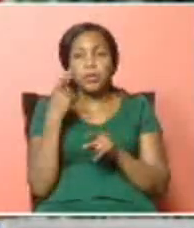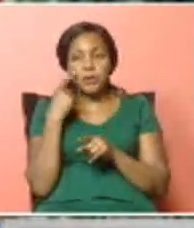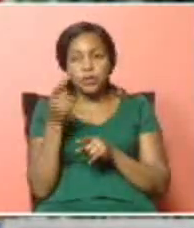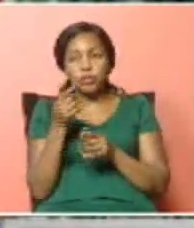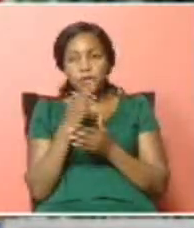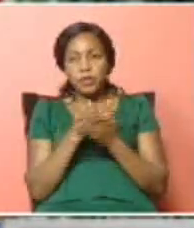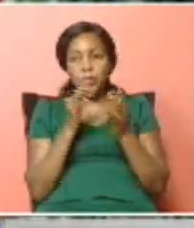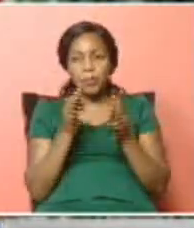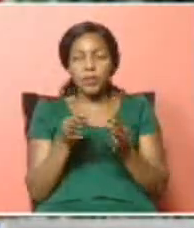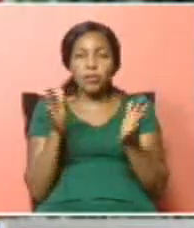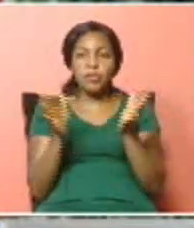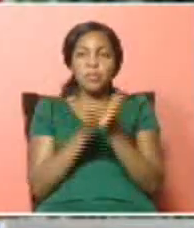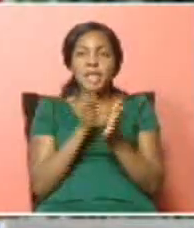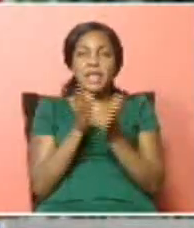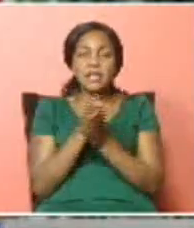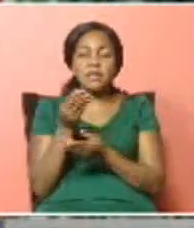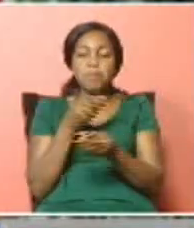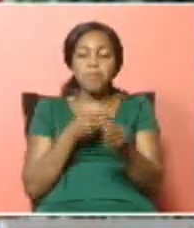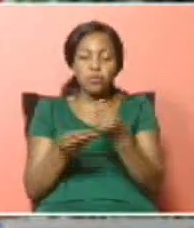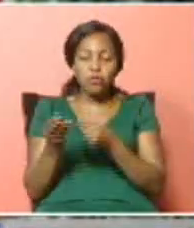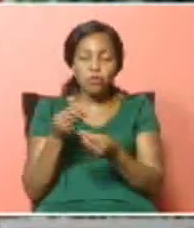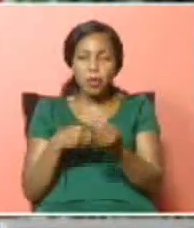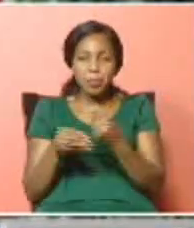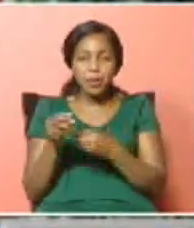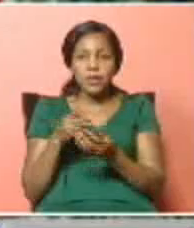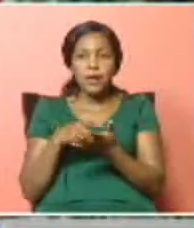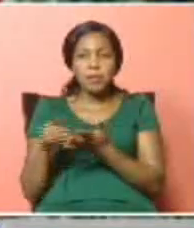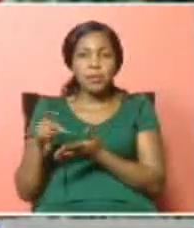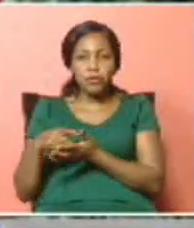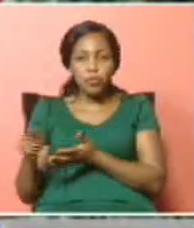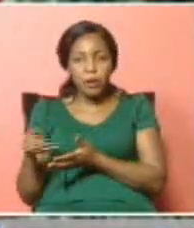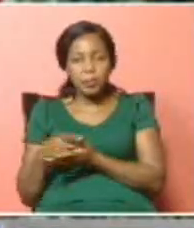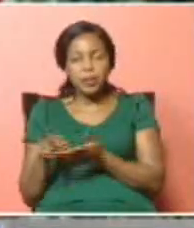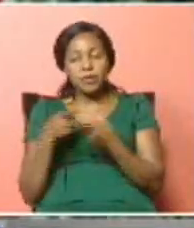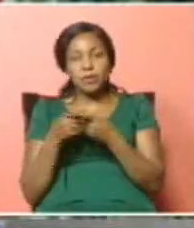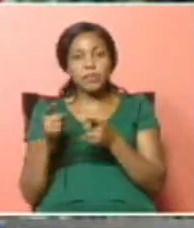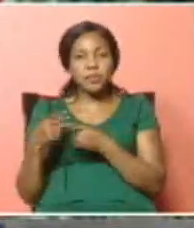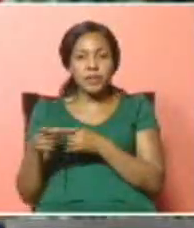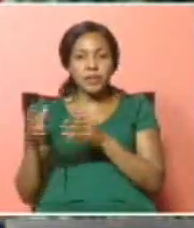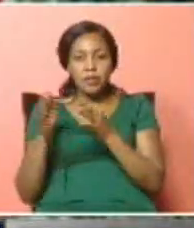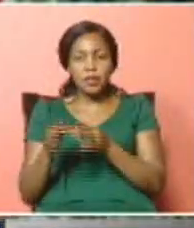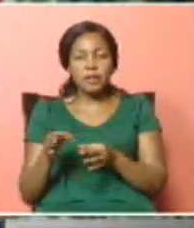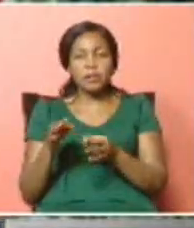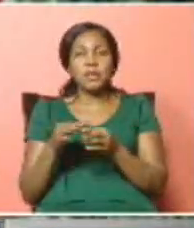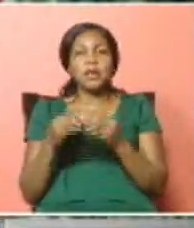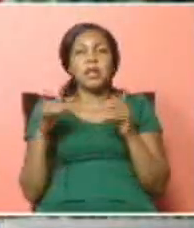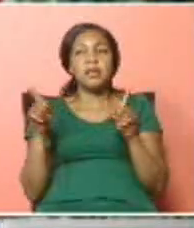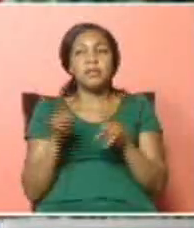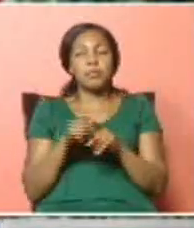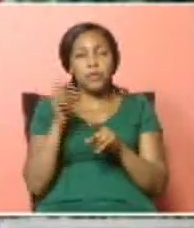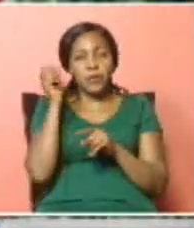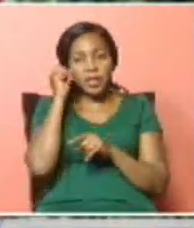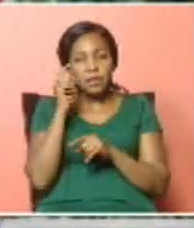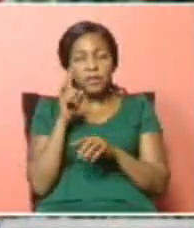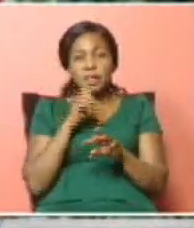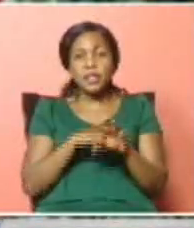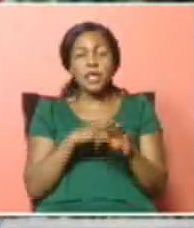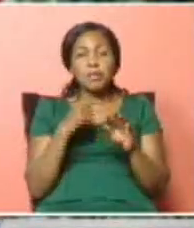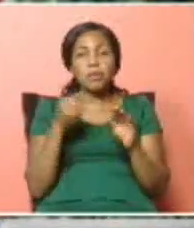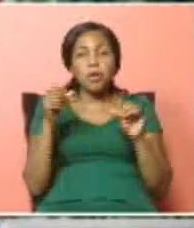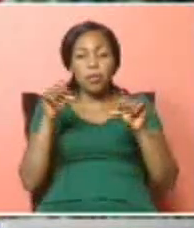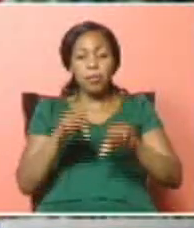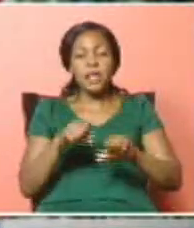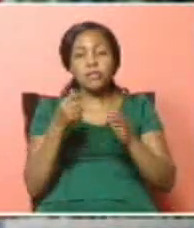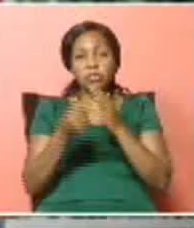emergency procurement. And of course, we understand that during crises, it's very hard to follow